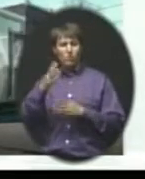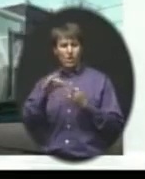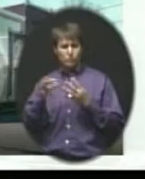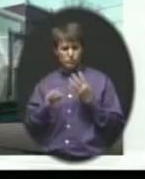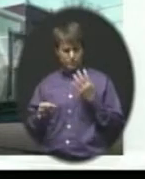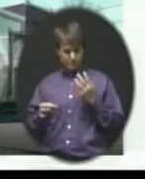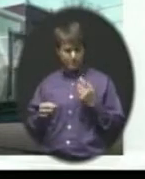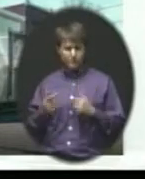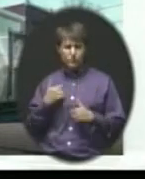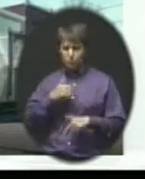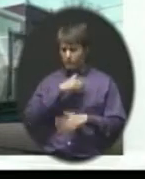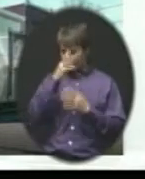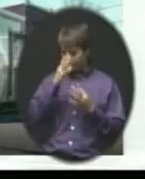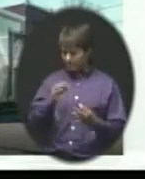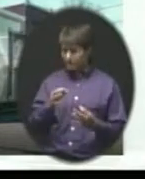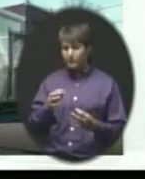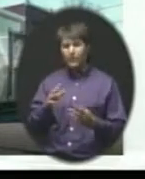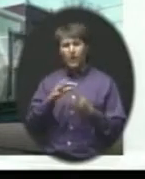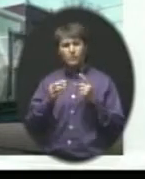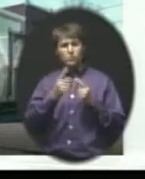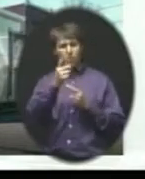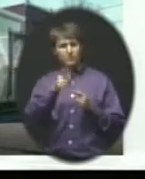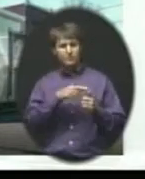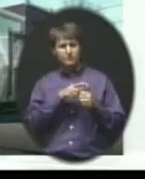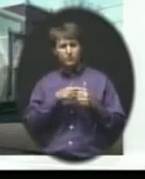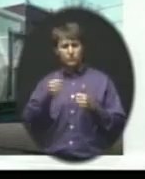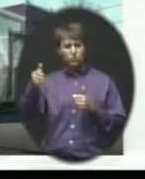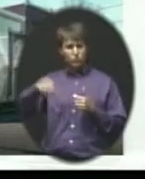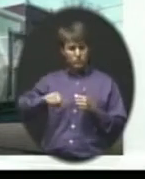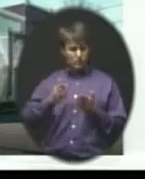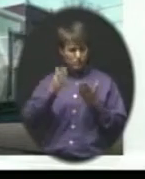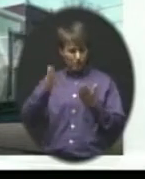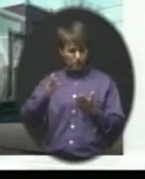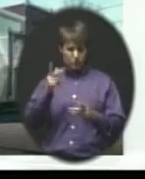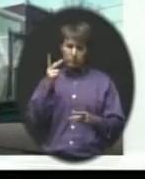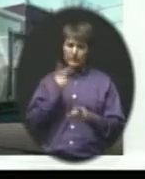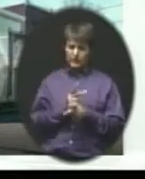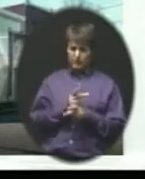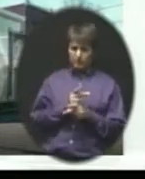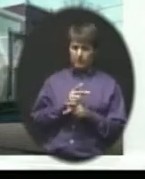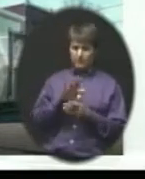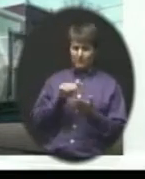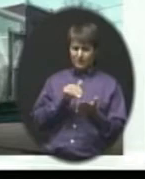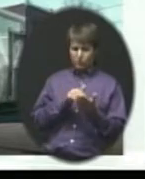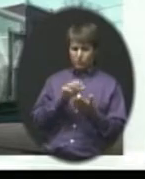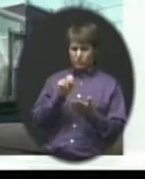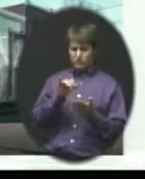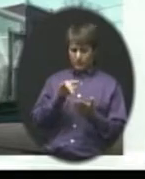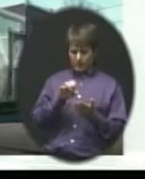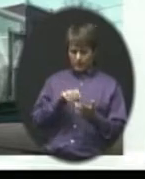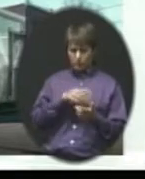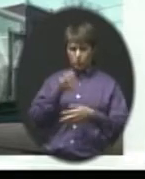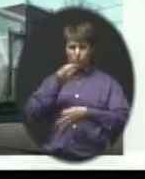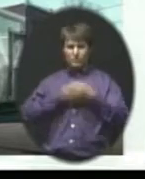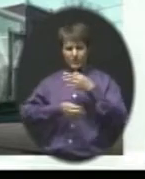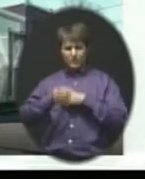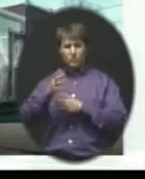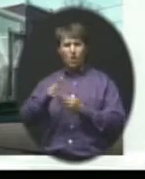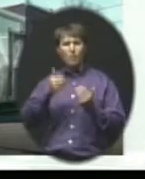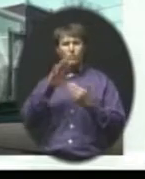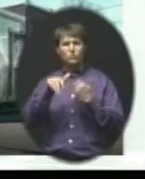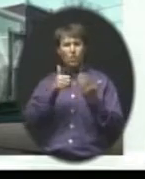that we've determined. Option one is you can reject the offer, you can keep this central site, you can replace nearly all